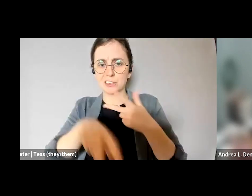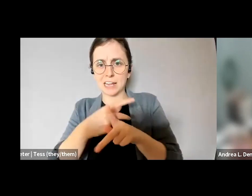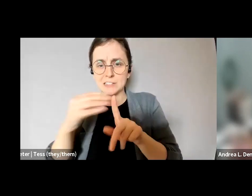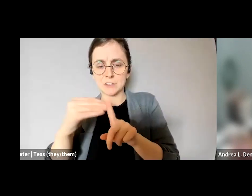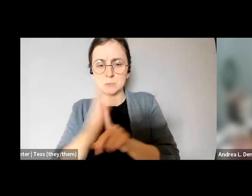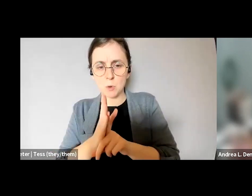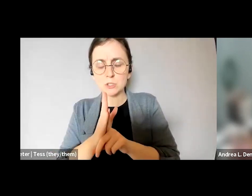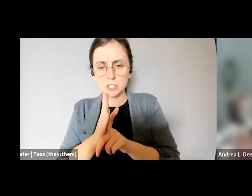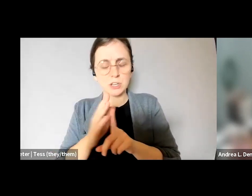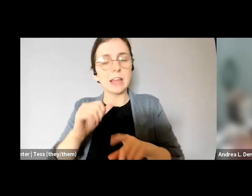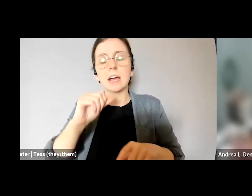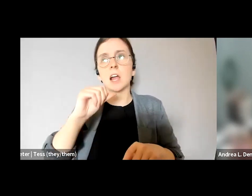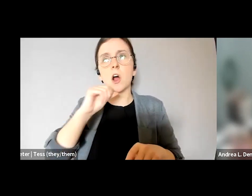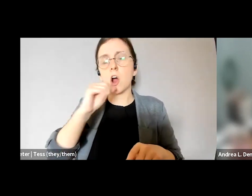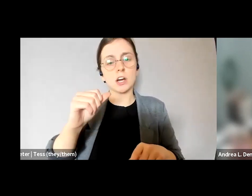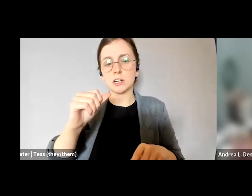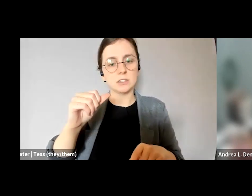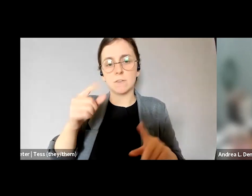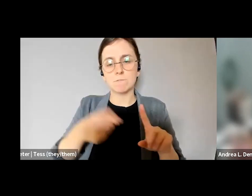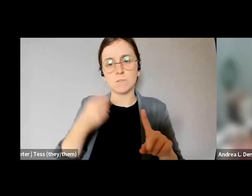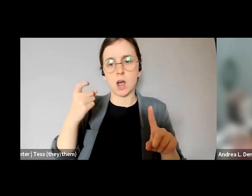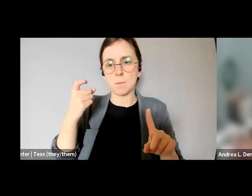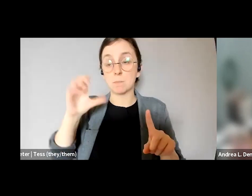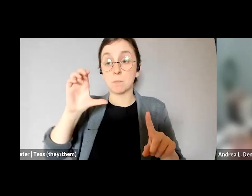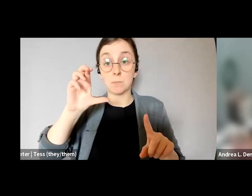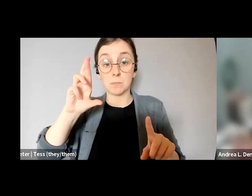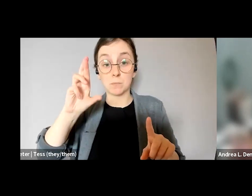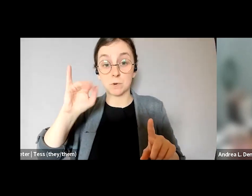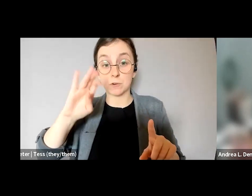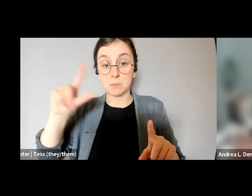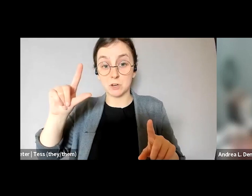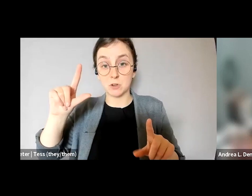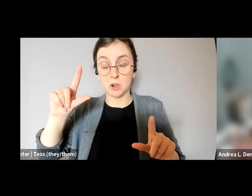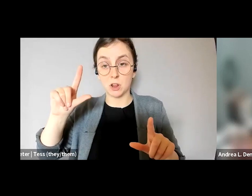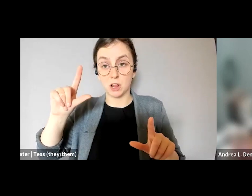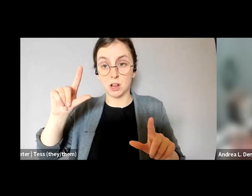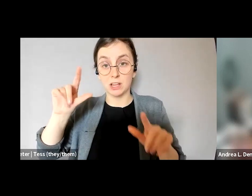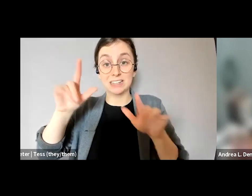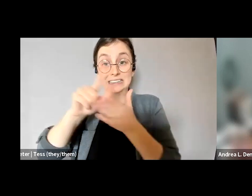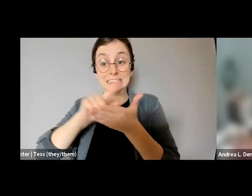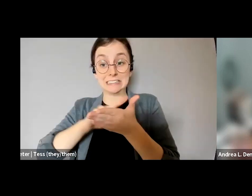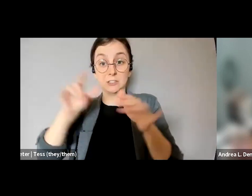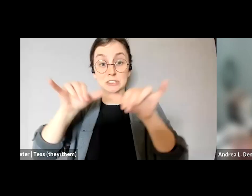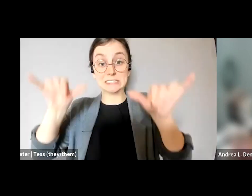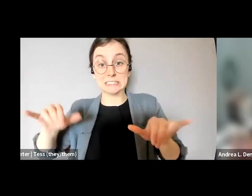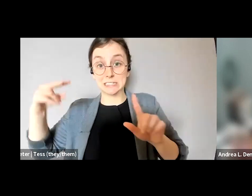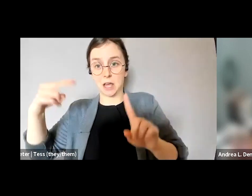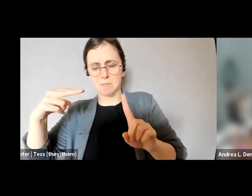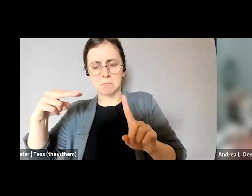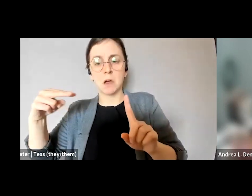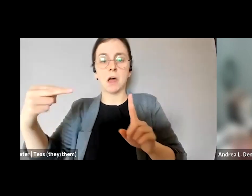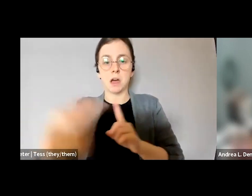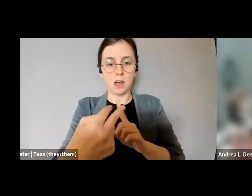necessarily derive from the criminal legal system or quasi-criminal systems. So, for example, an intimate